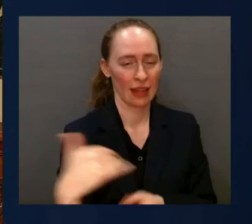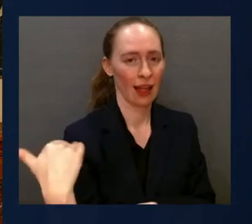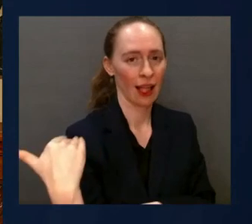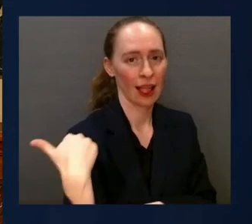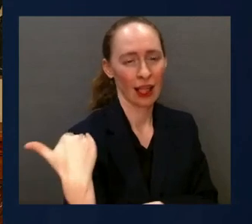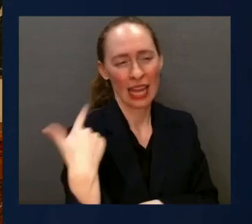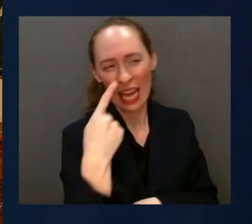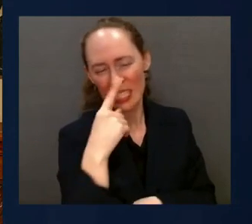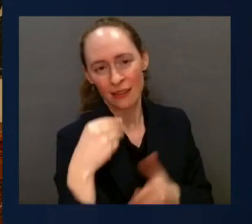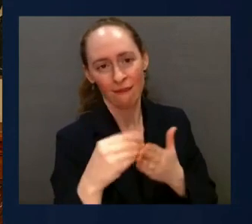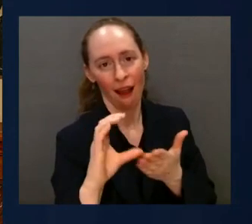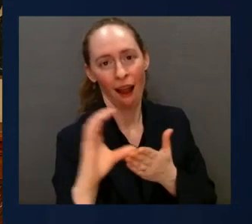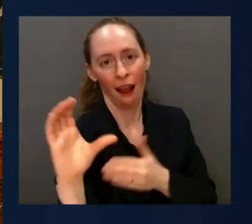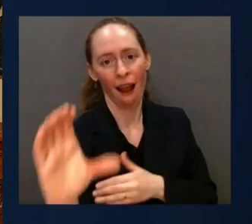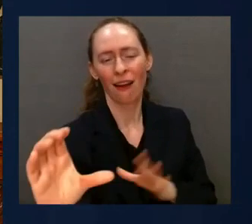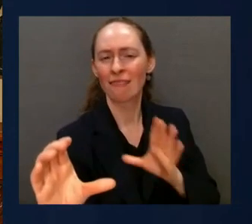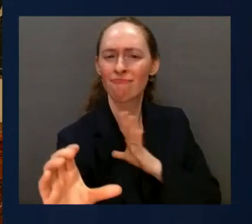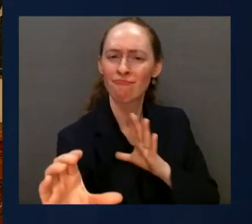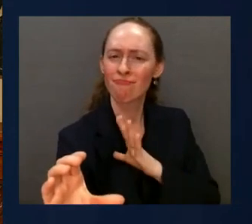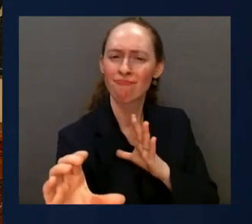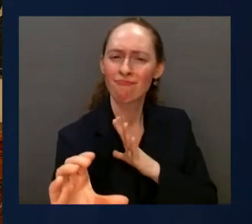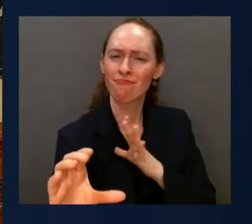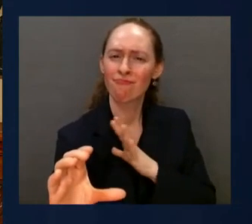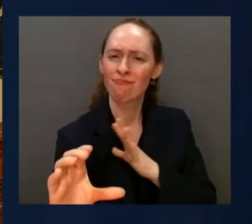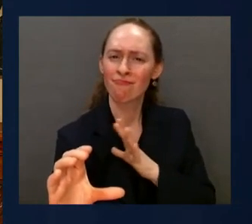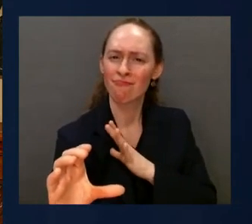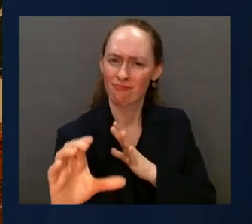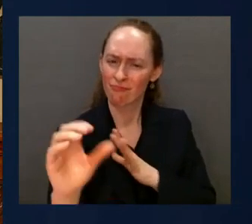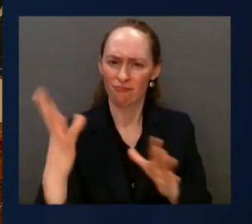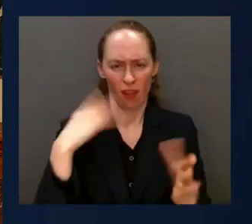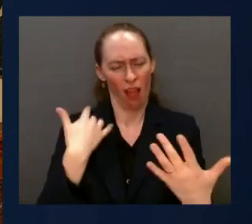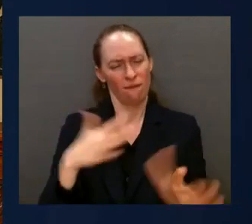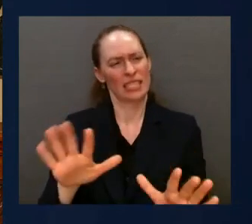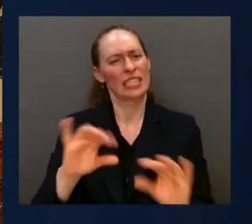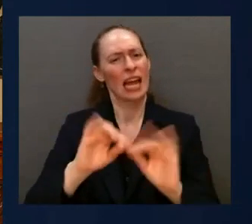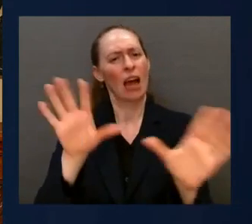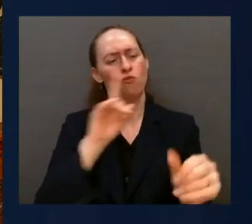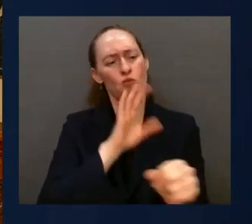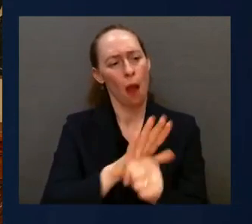We'll fund these projects. And I'll see you at the groundbreaking.